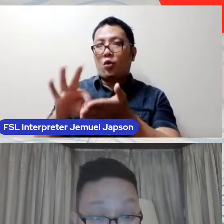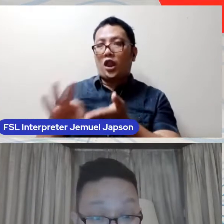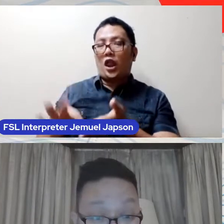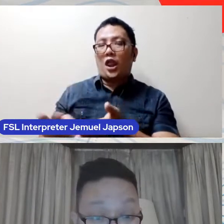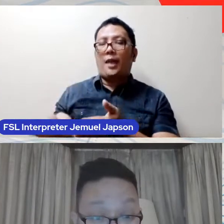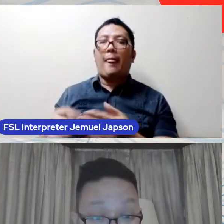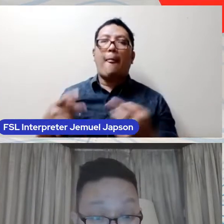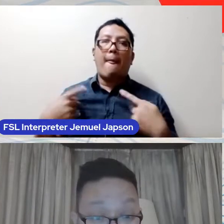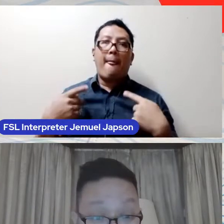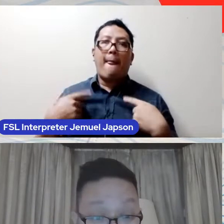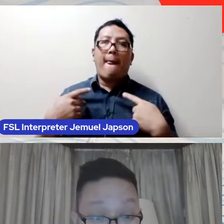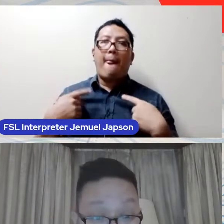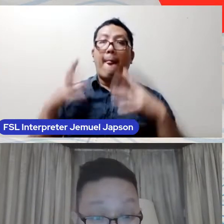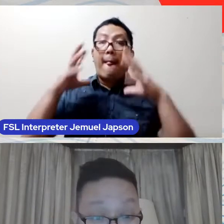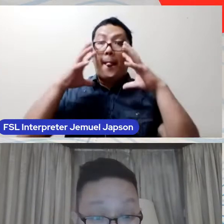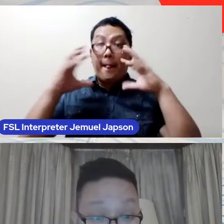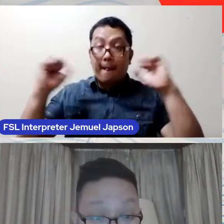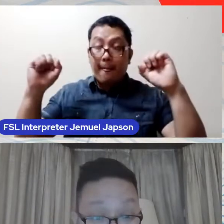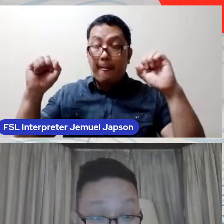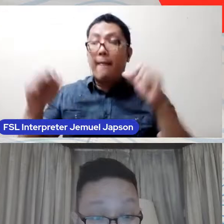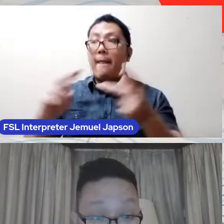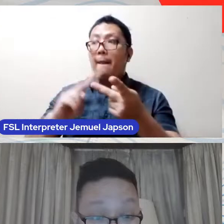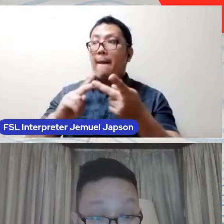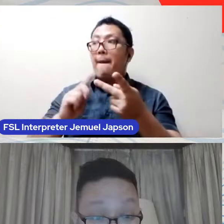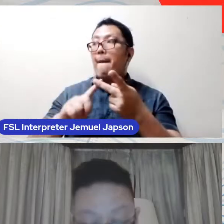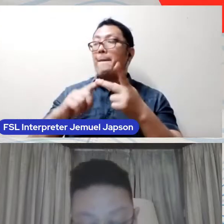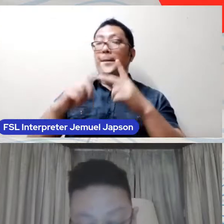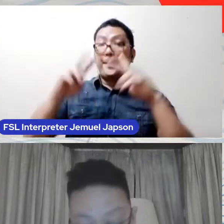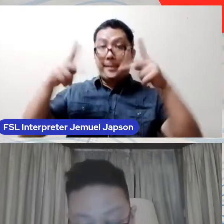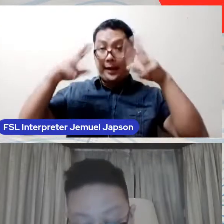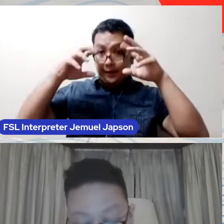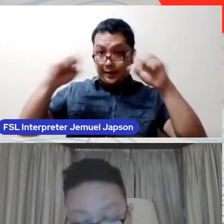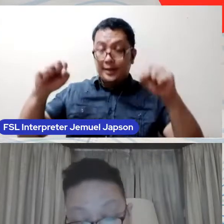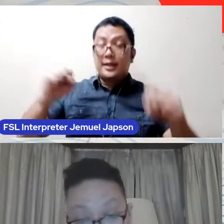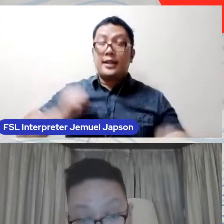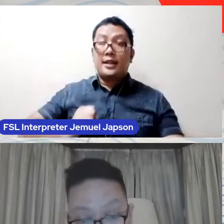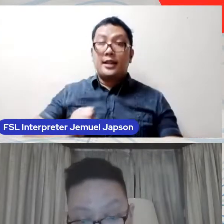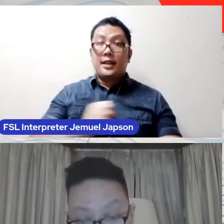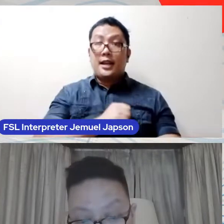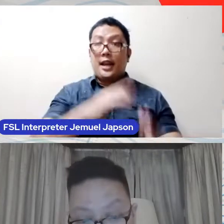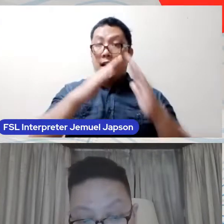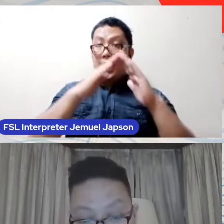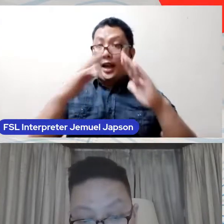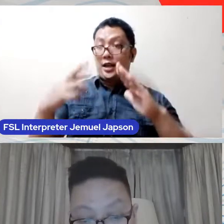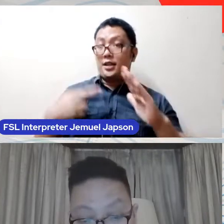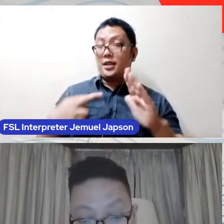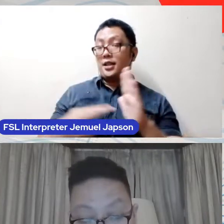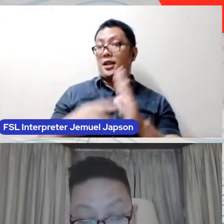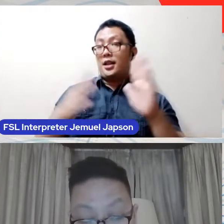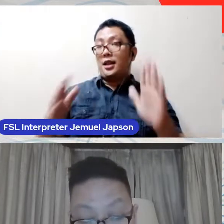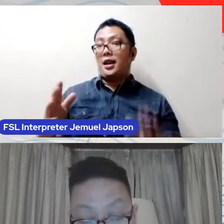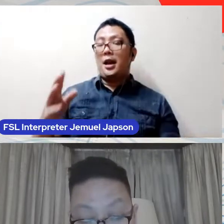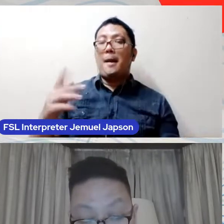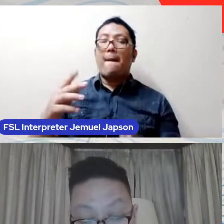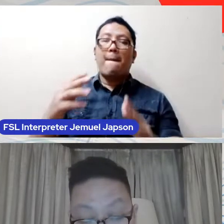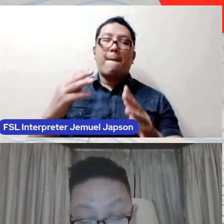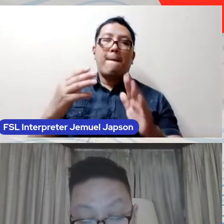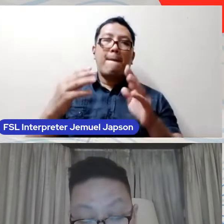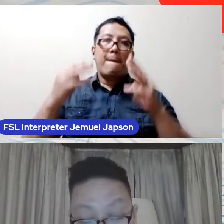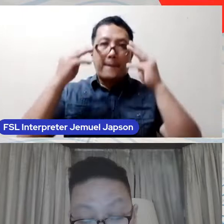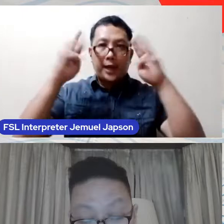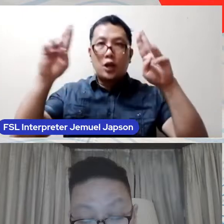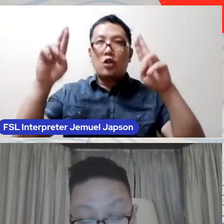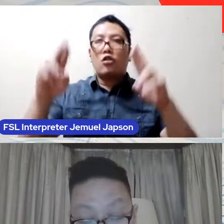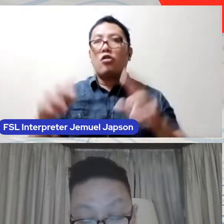meron na po tayong president, vice president, senator, House of Representatives, mayor, and party list. So party list pa